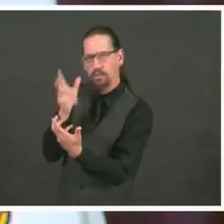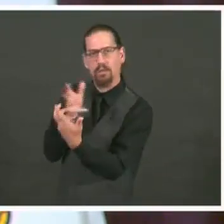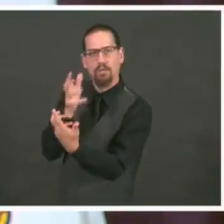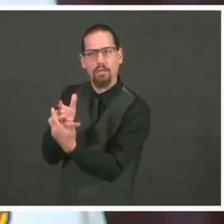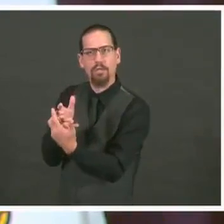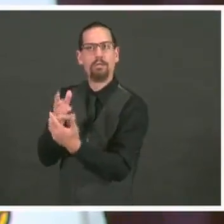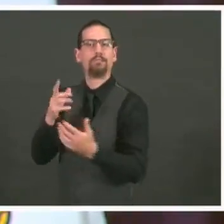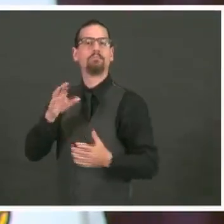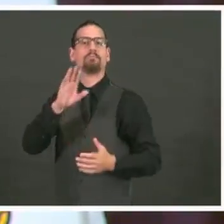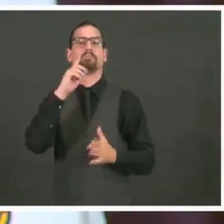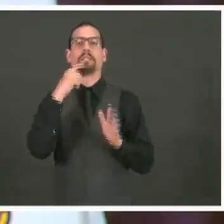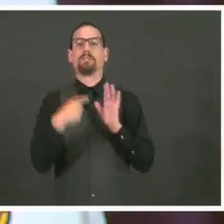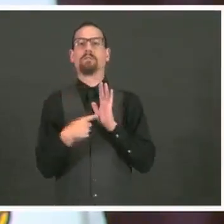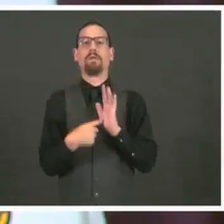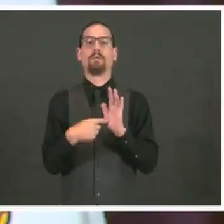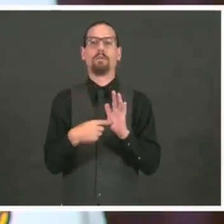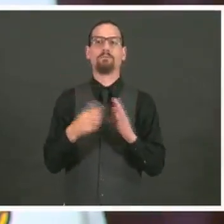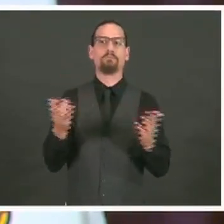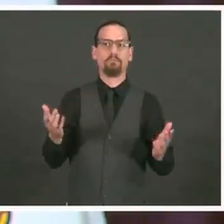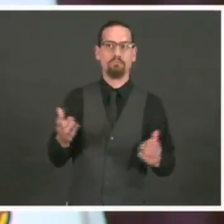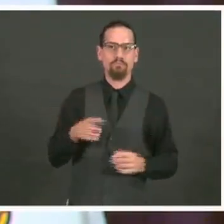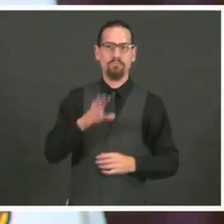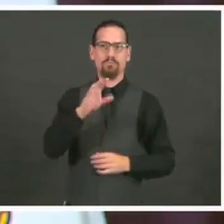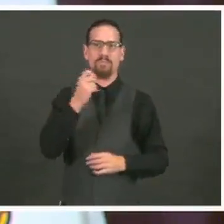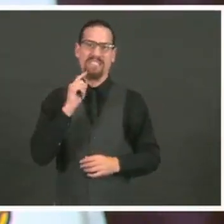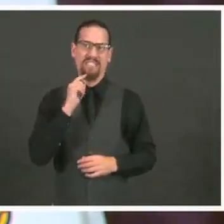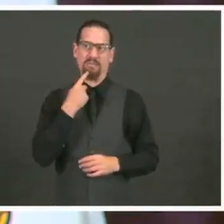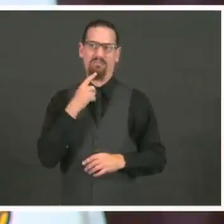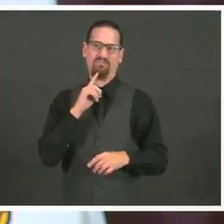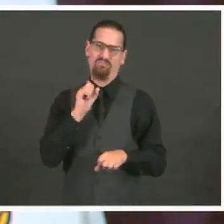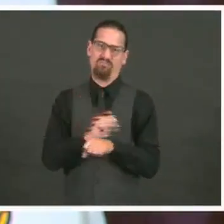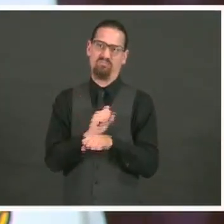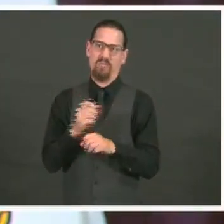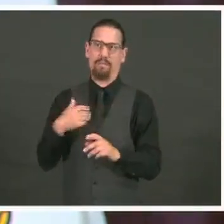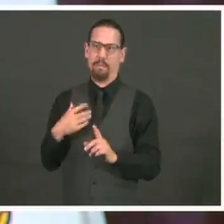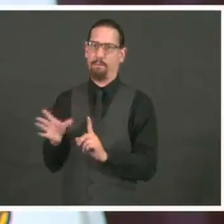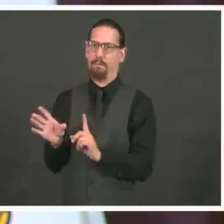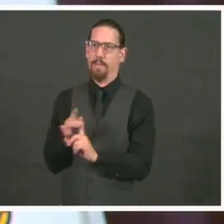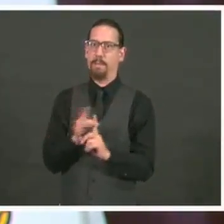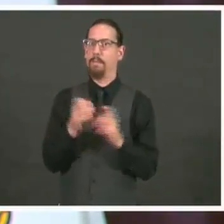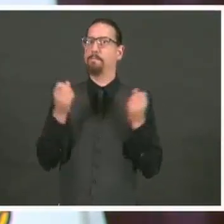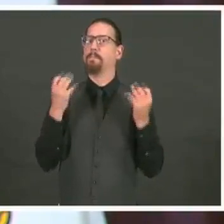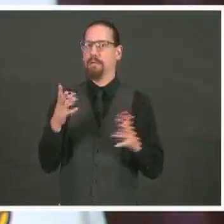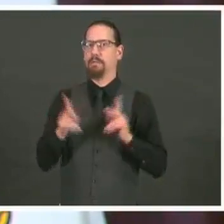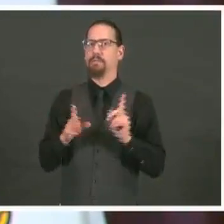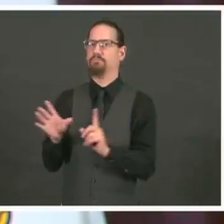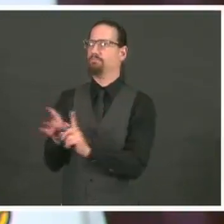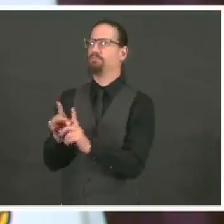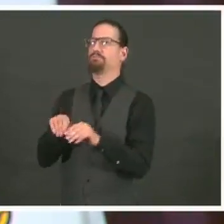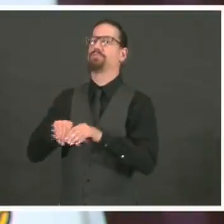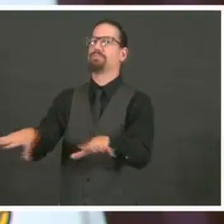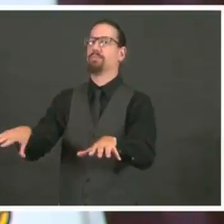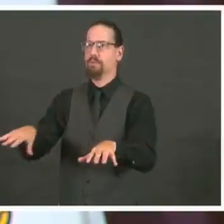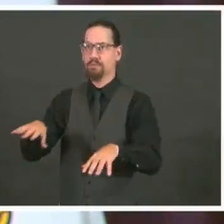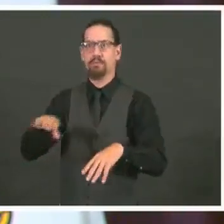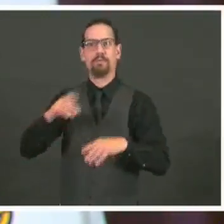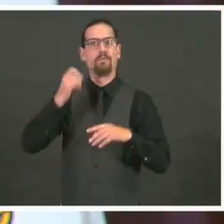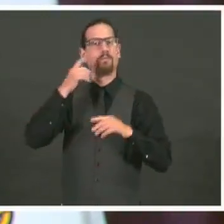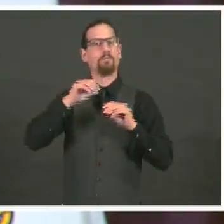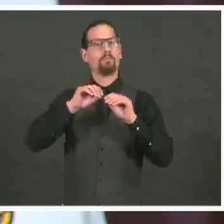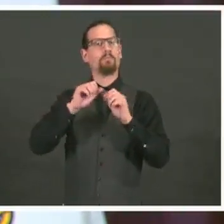significant action in an instance where we are seeing multiple cases in a school without a clear connection to the